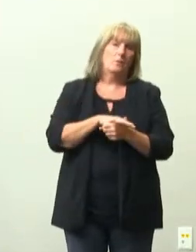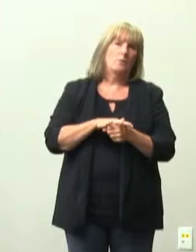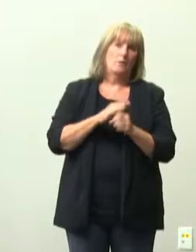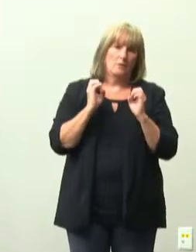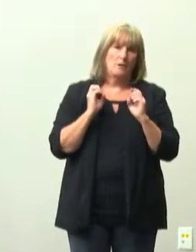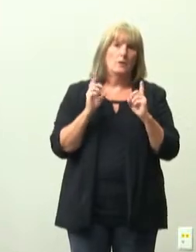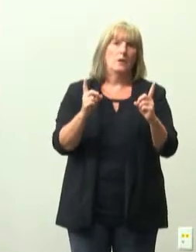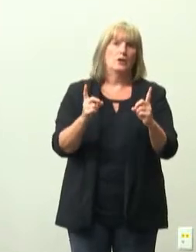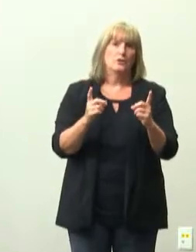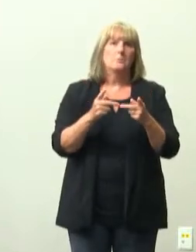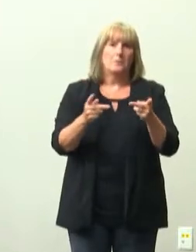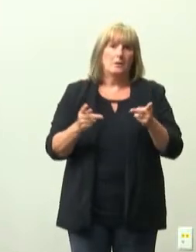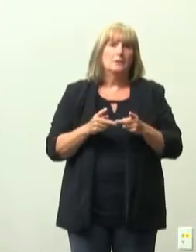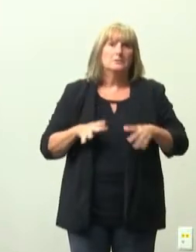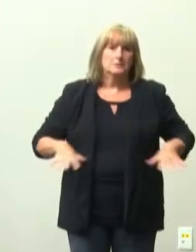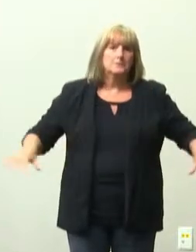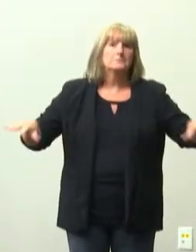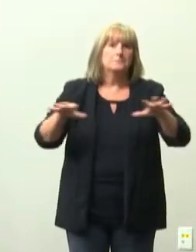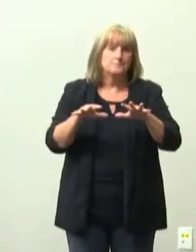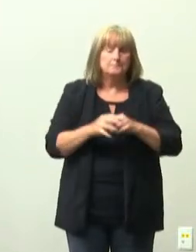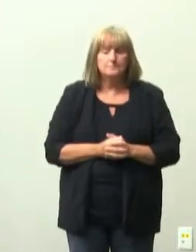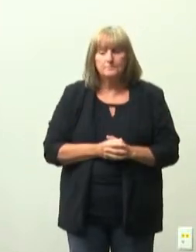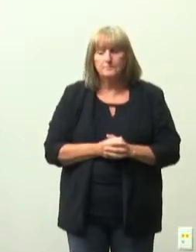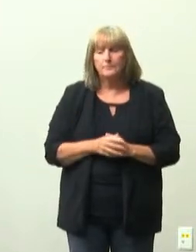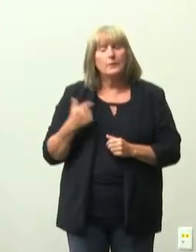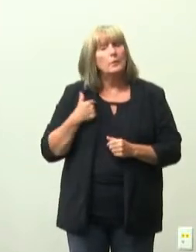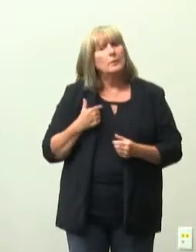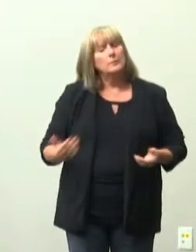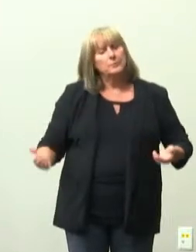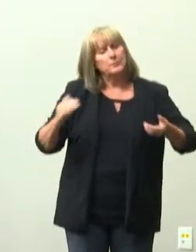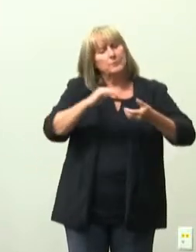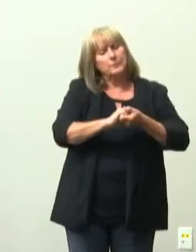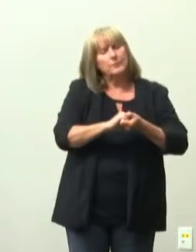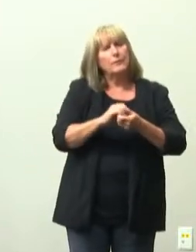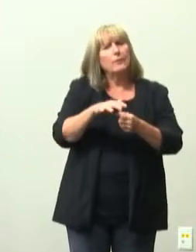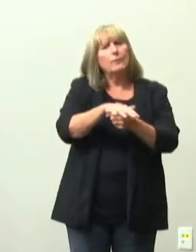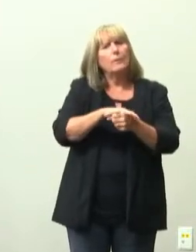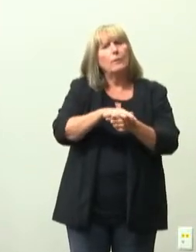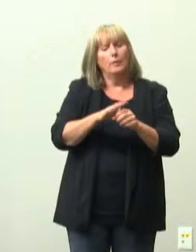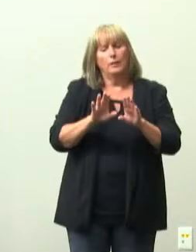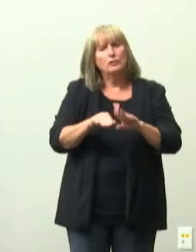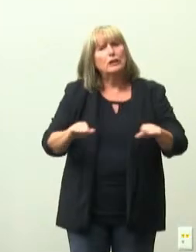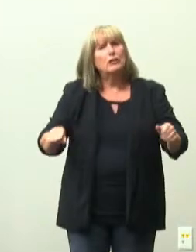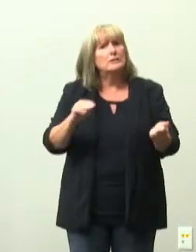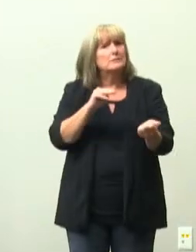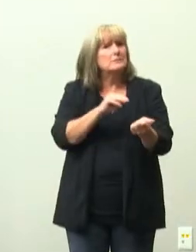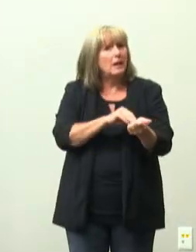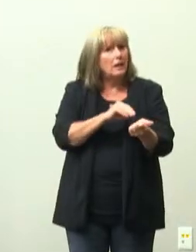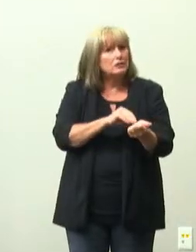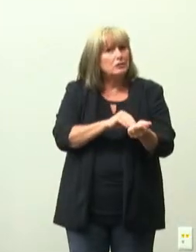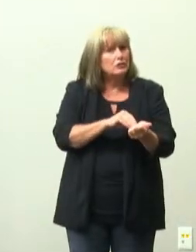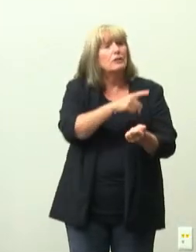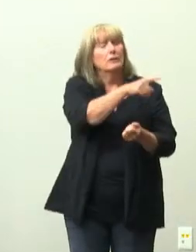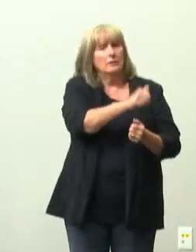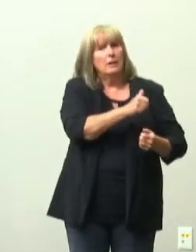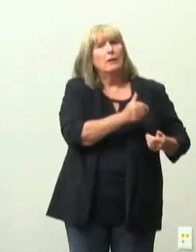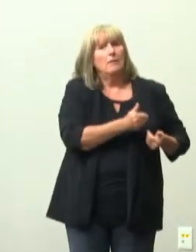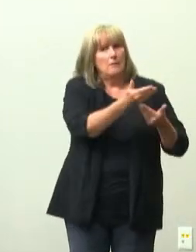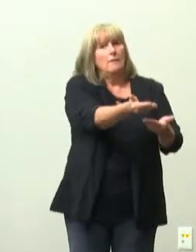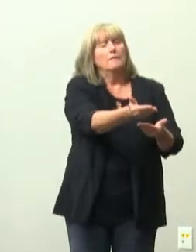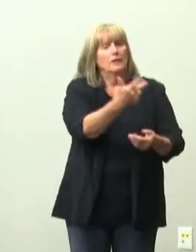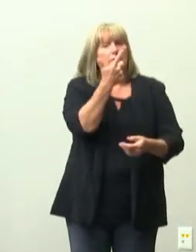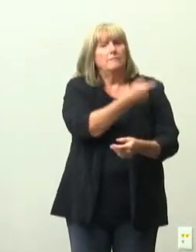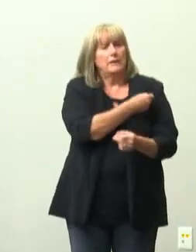educational institutions. We partnered with local pediatric practices also so they can offer vaccine